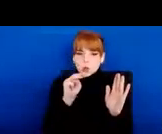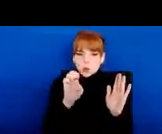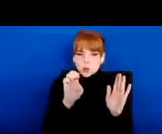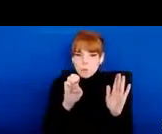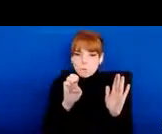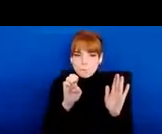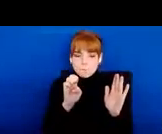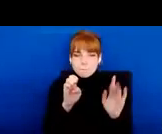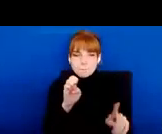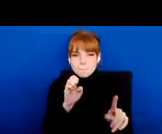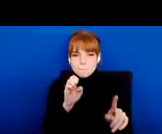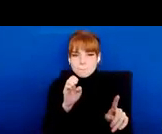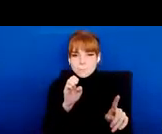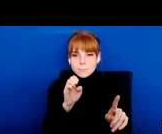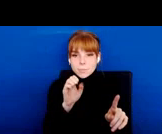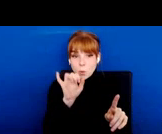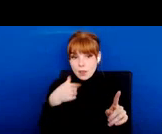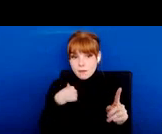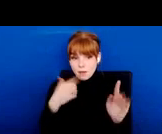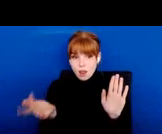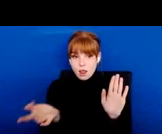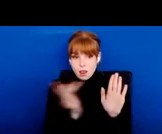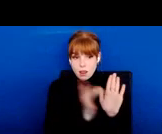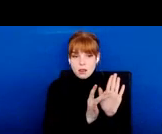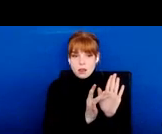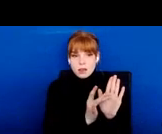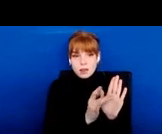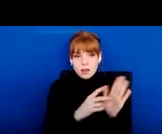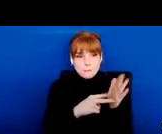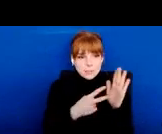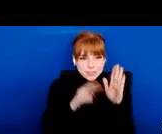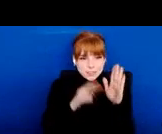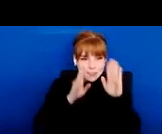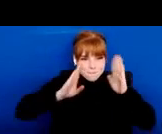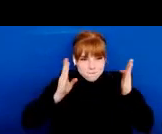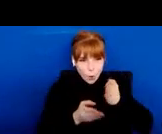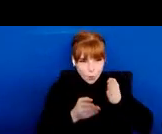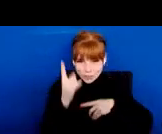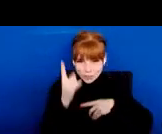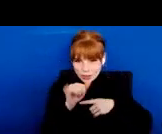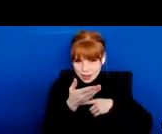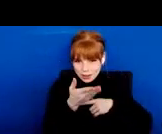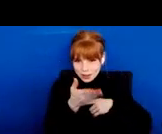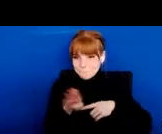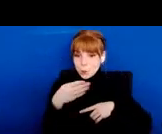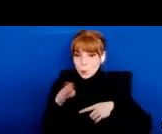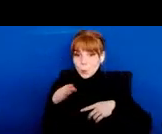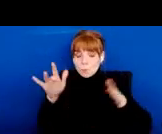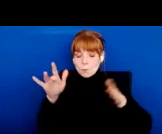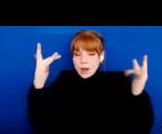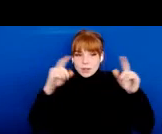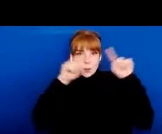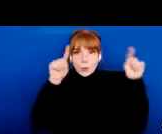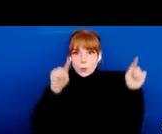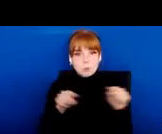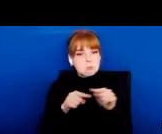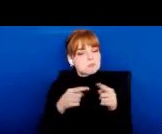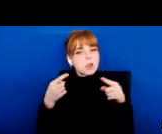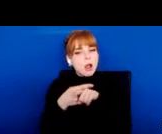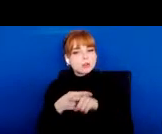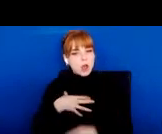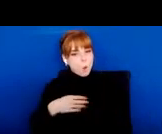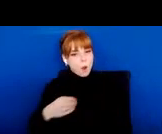to this element with the keyboard, it used to be that the focus outline by default was this bright blue. That worked just fine with the color white, but if it